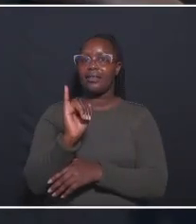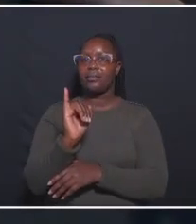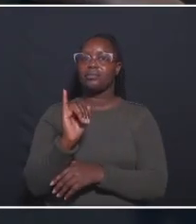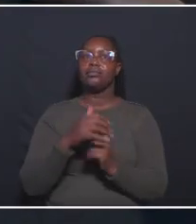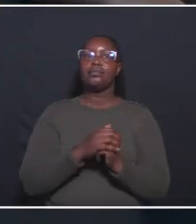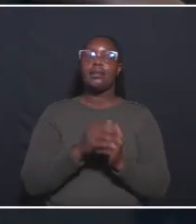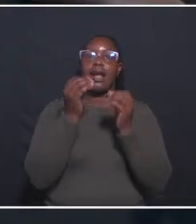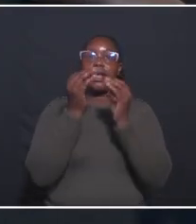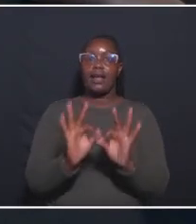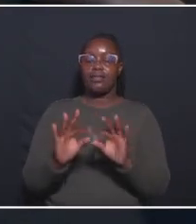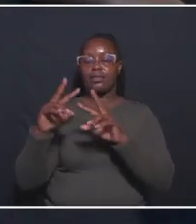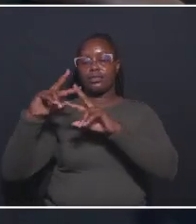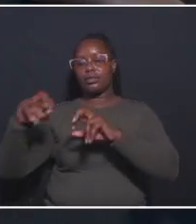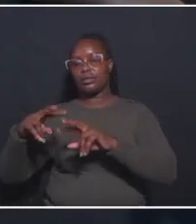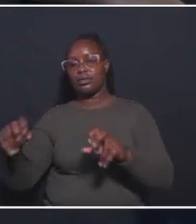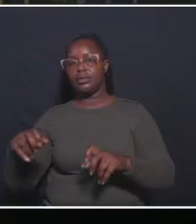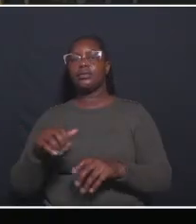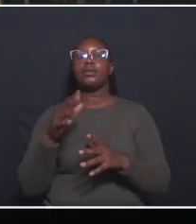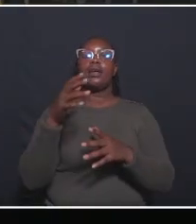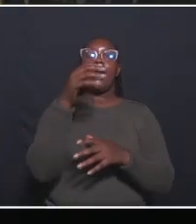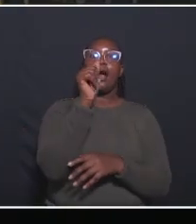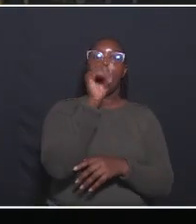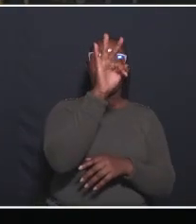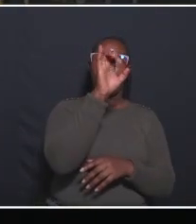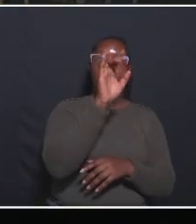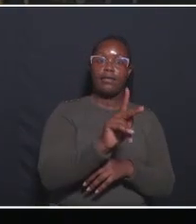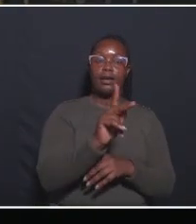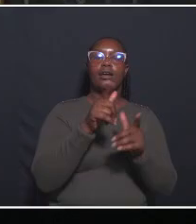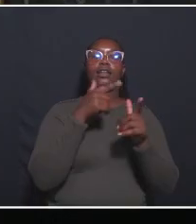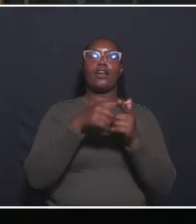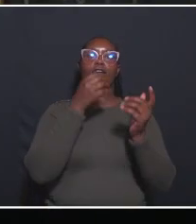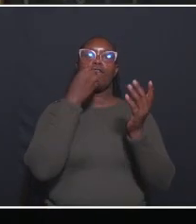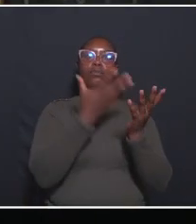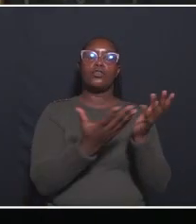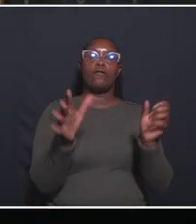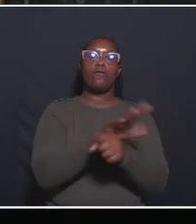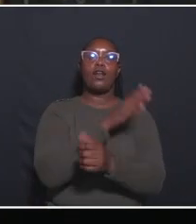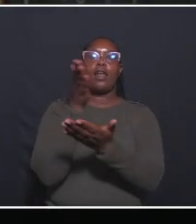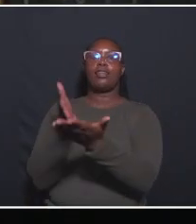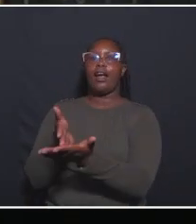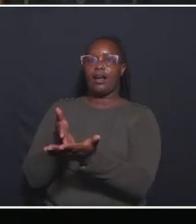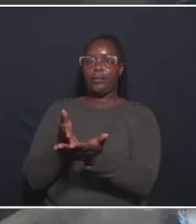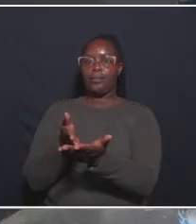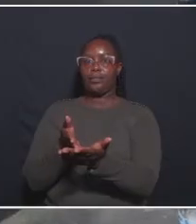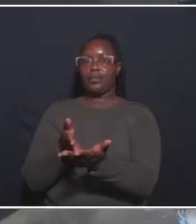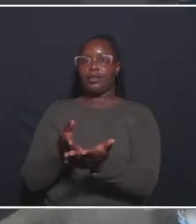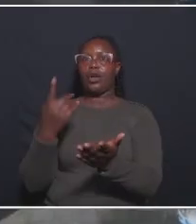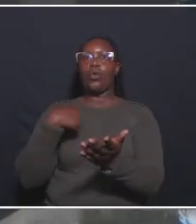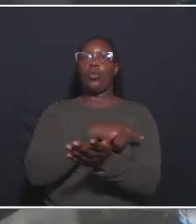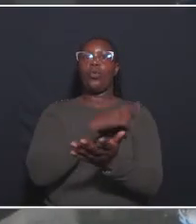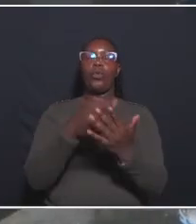literally search Association of Film Editors Kenya, you will find the information there. We're going to